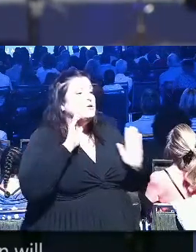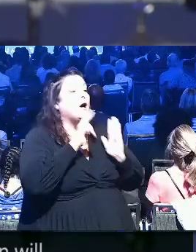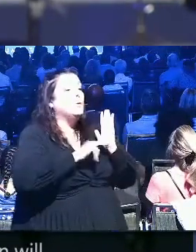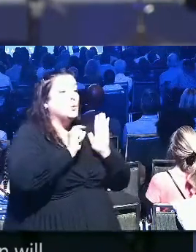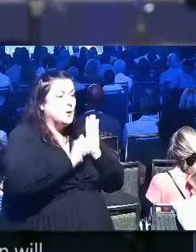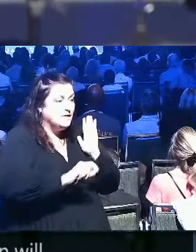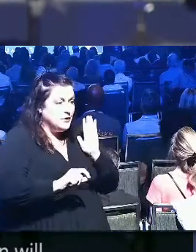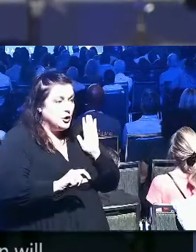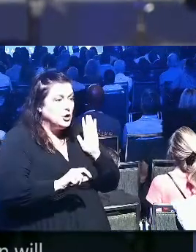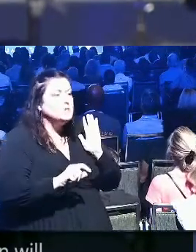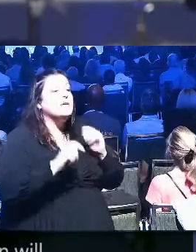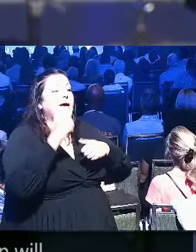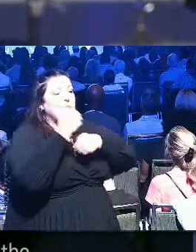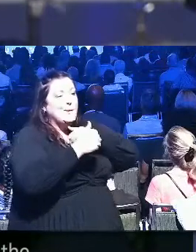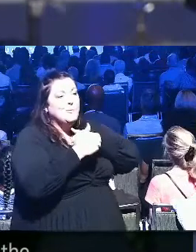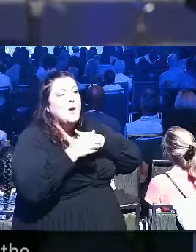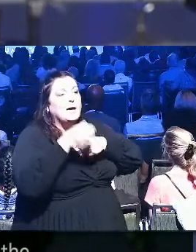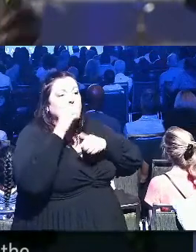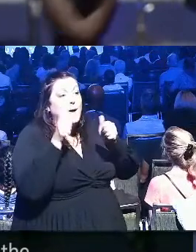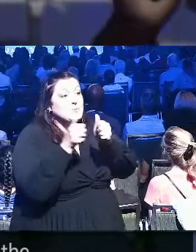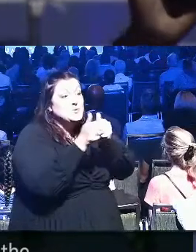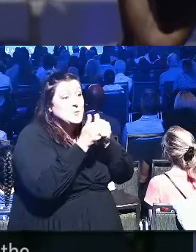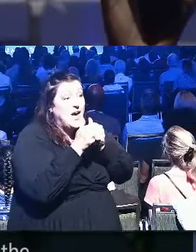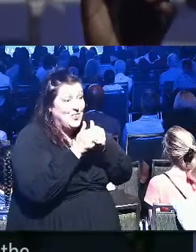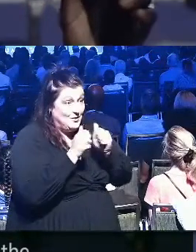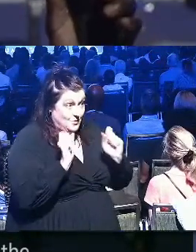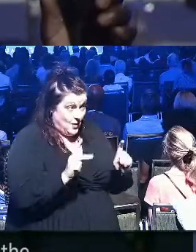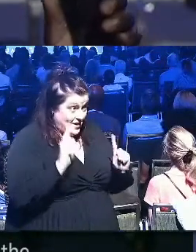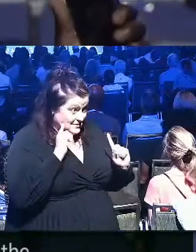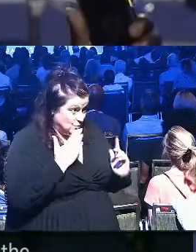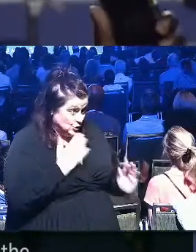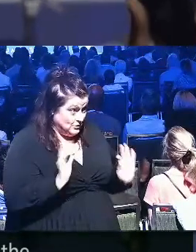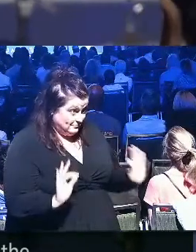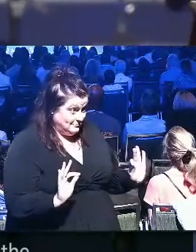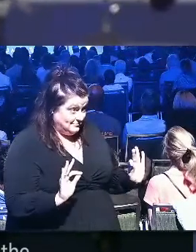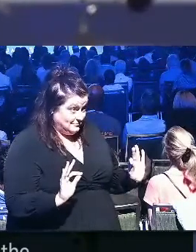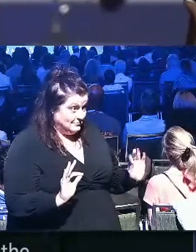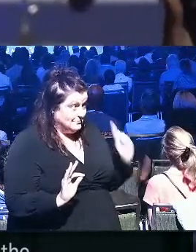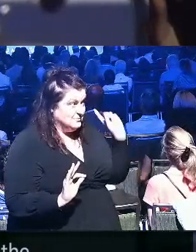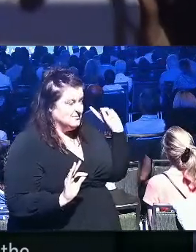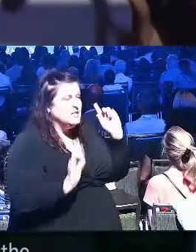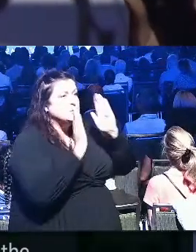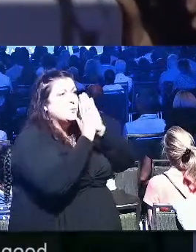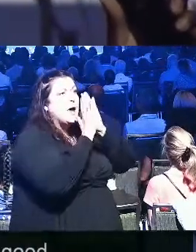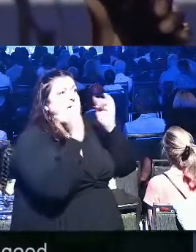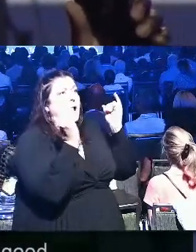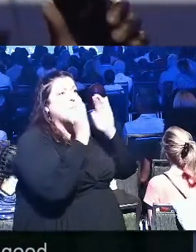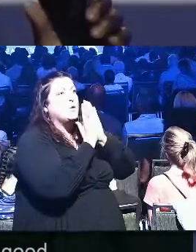we'll take the bread and cup together, and we'll have a song. That sound good? Let's give it a shot. Let's pray.